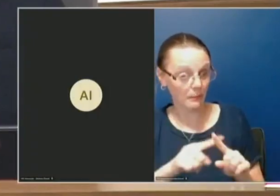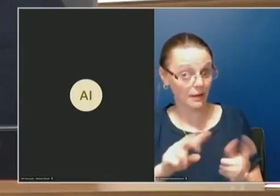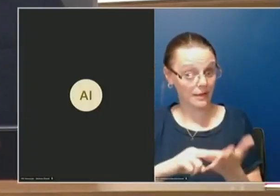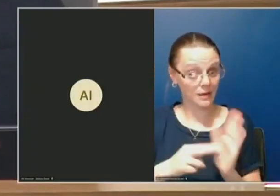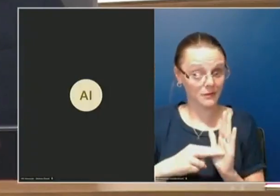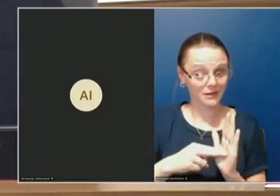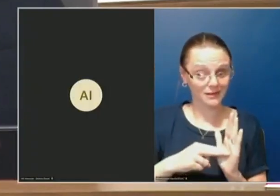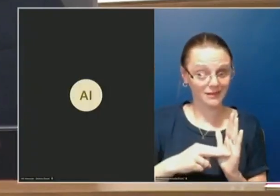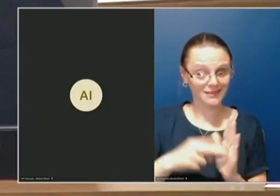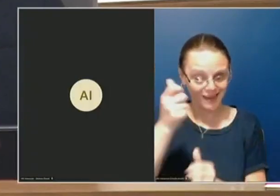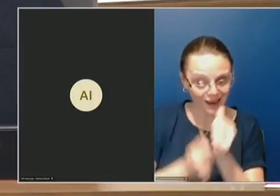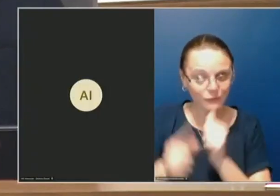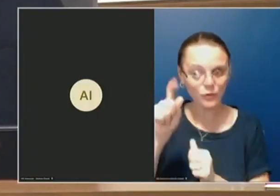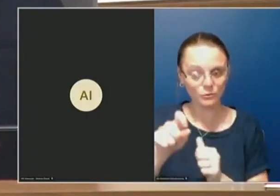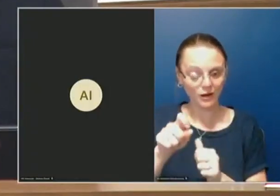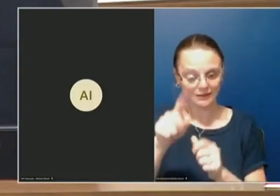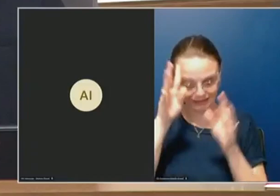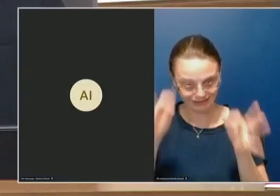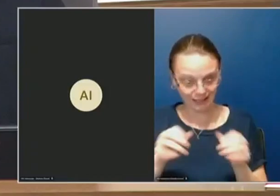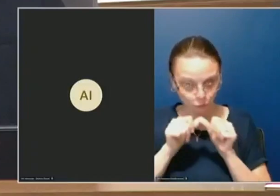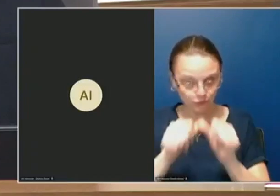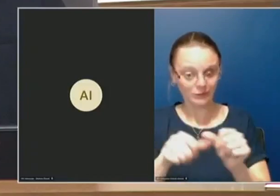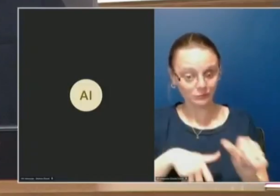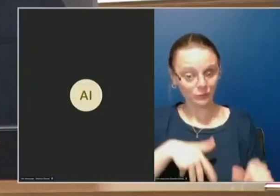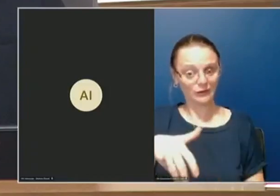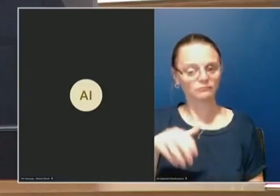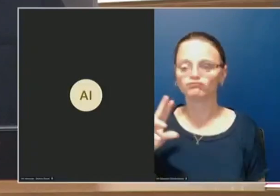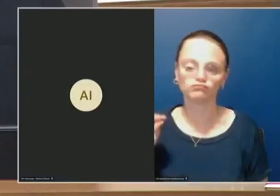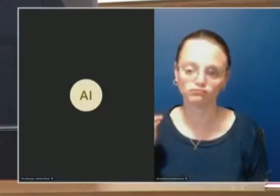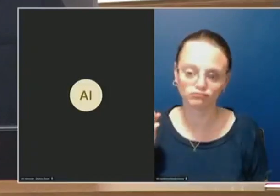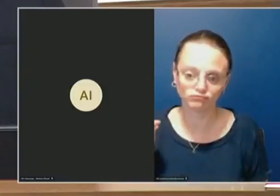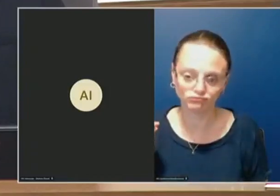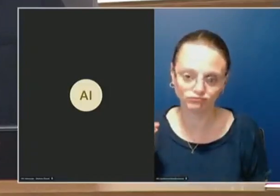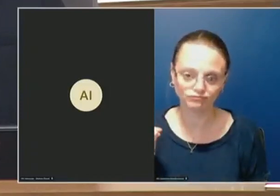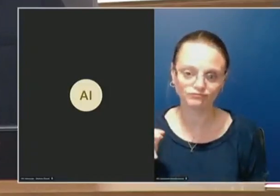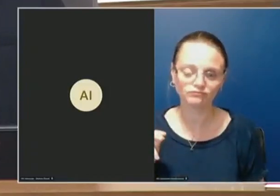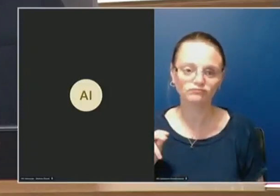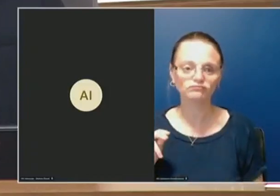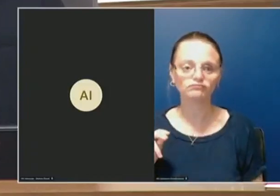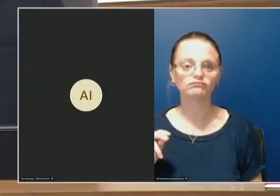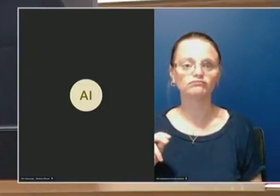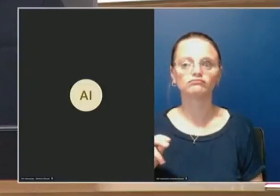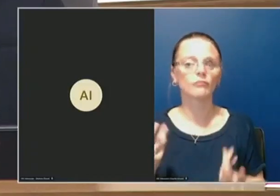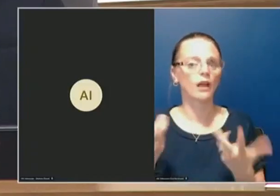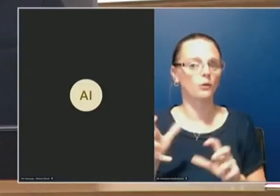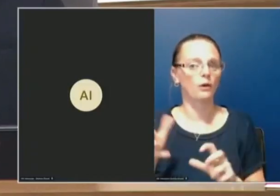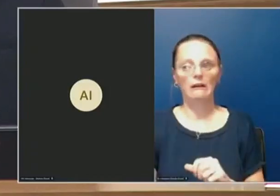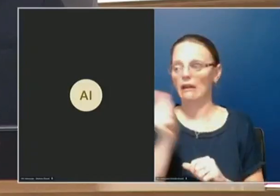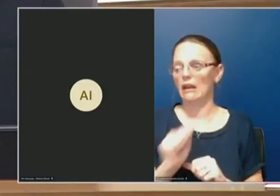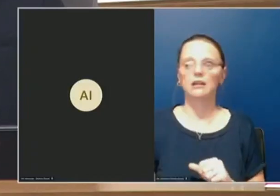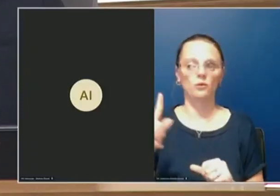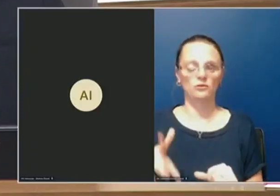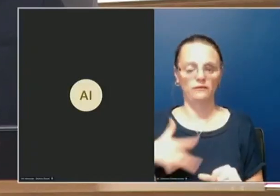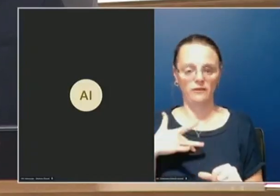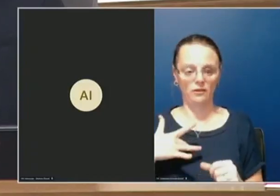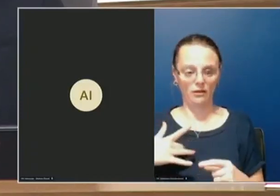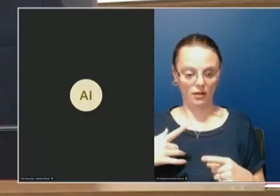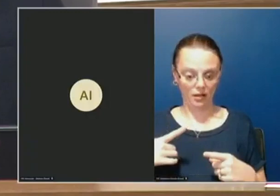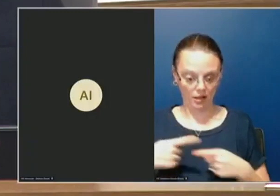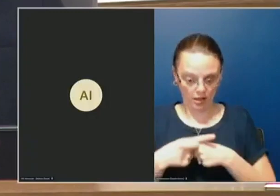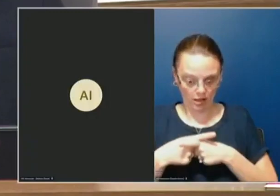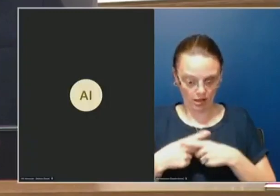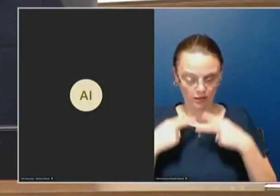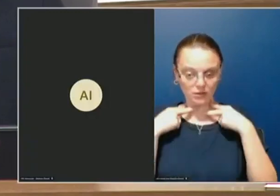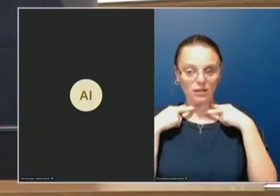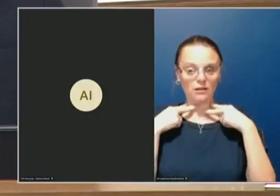that they're facing. I would not want anyone to face that circumstance without support